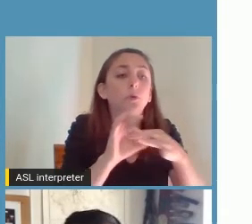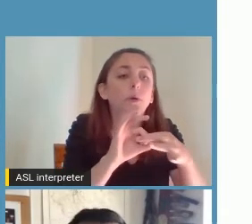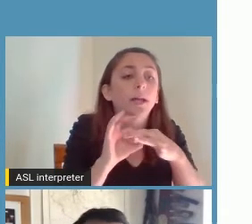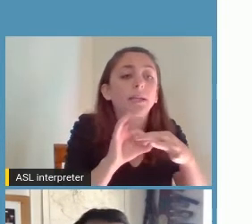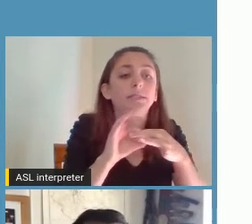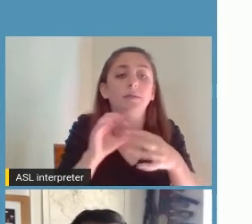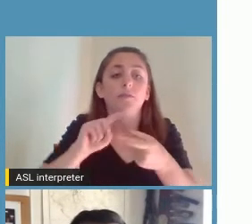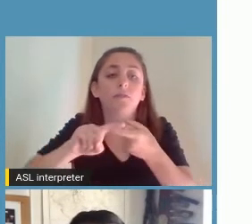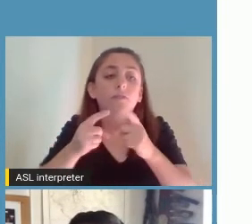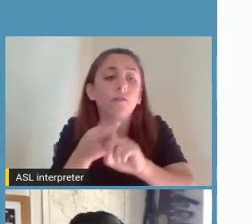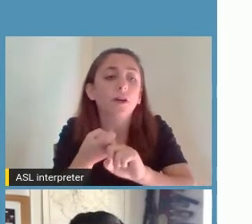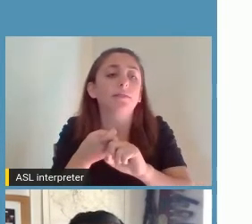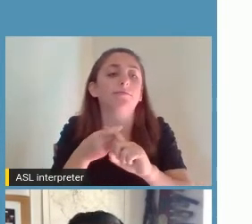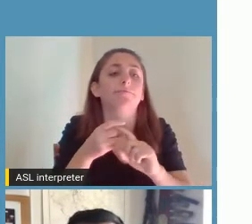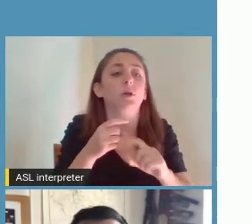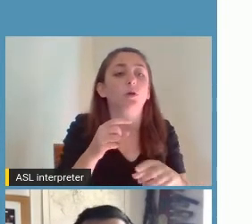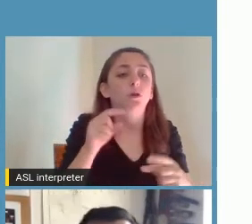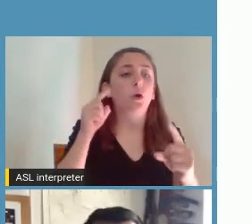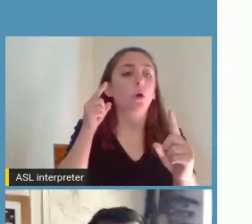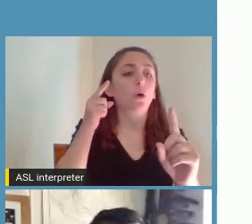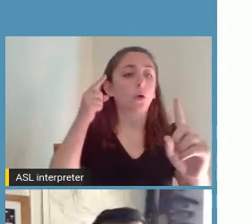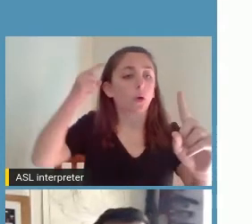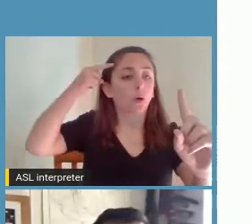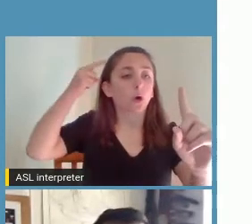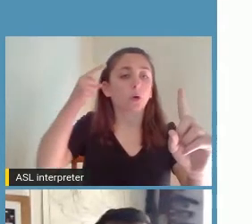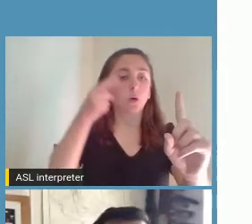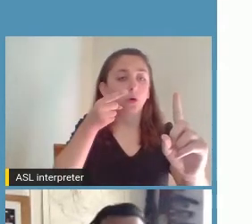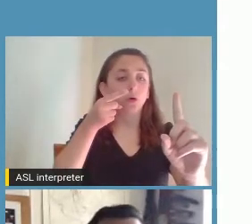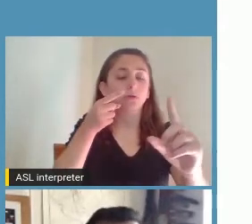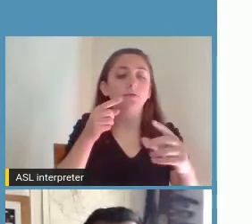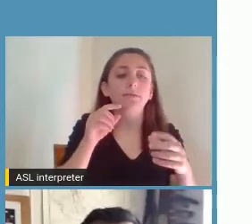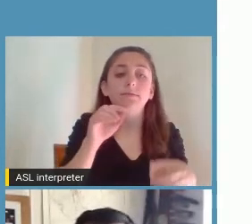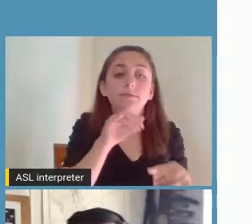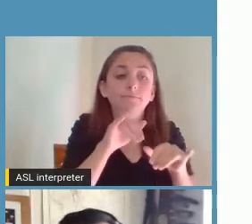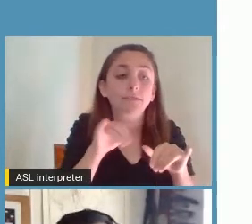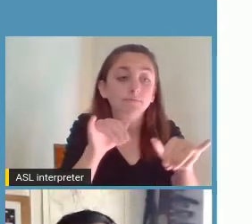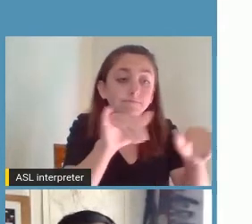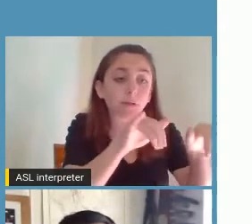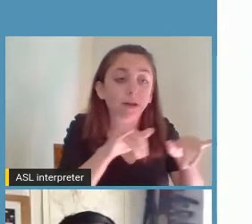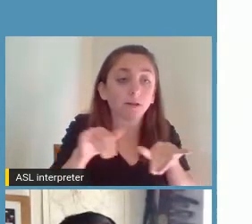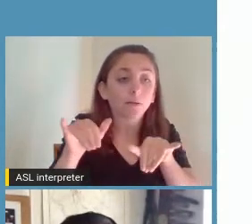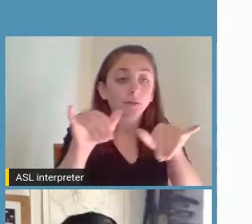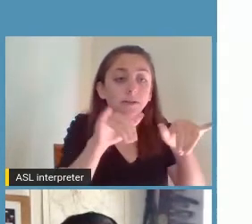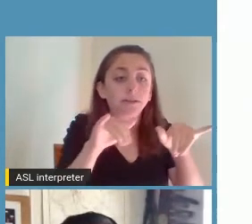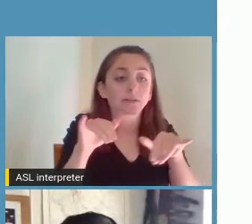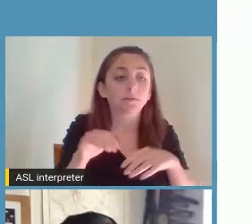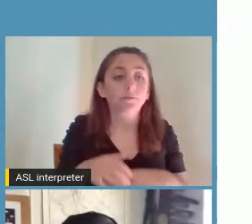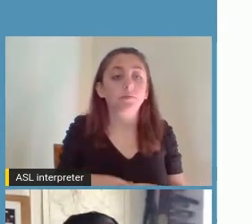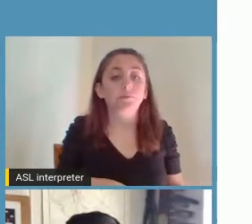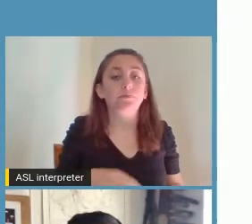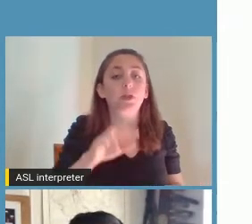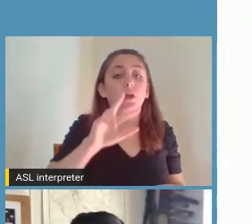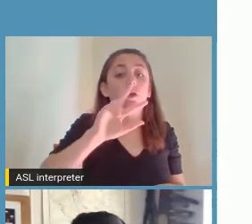same ambitions and the same goals, and see that other people are doing it and they can too. And the